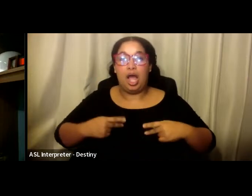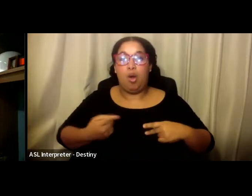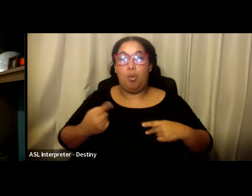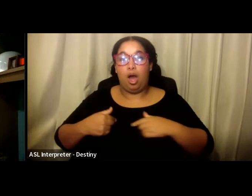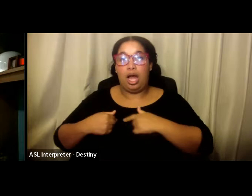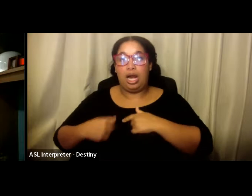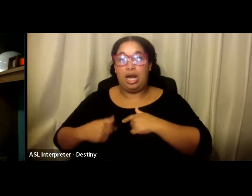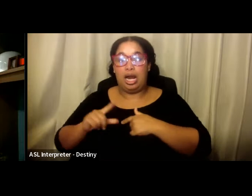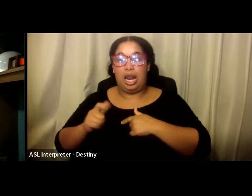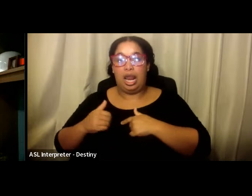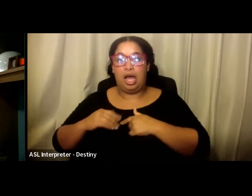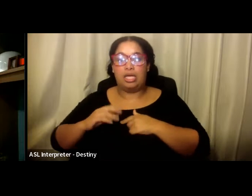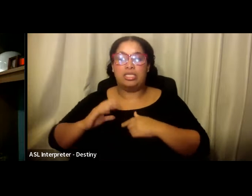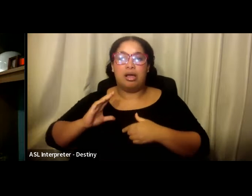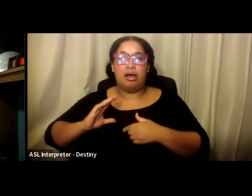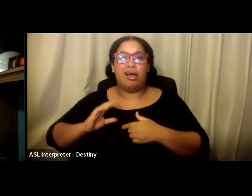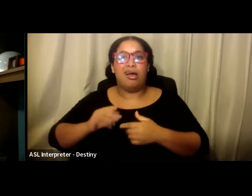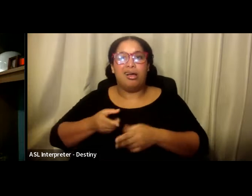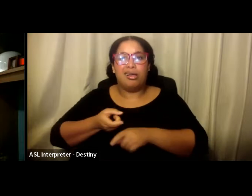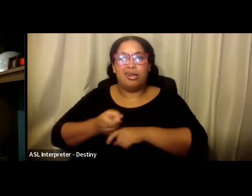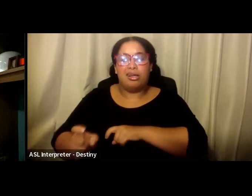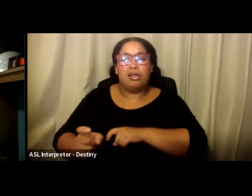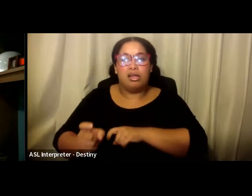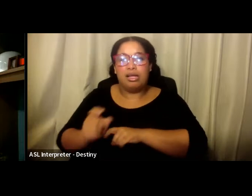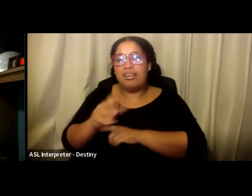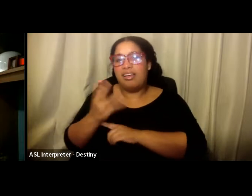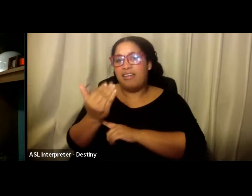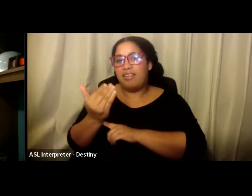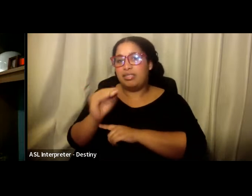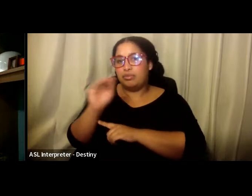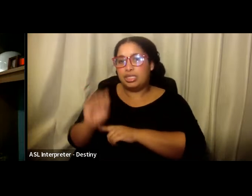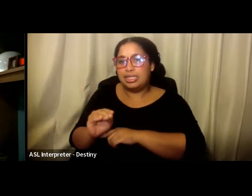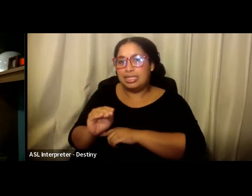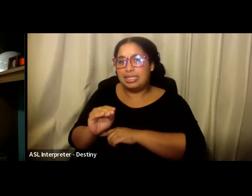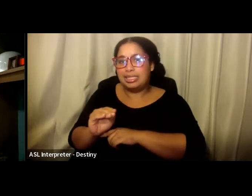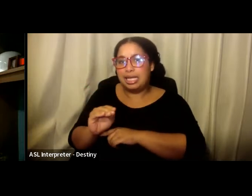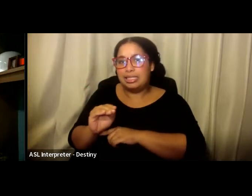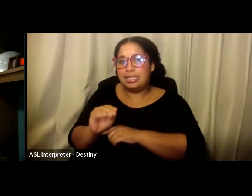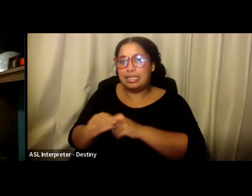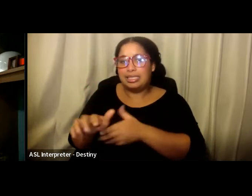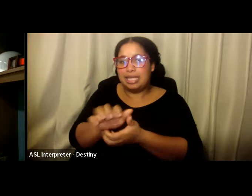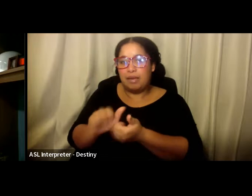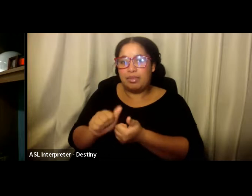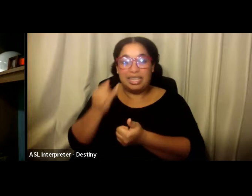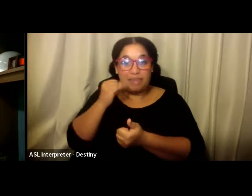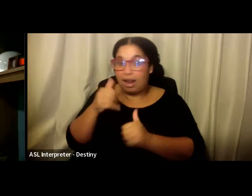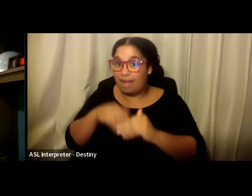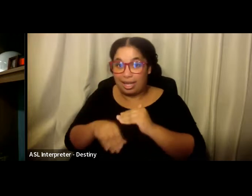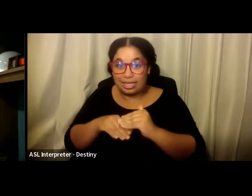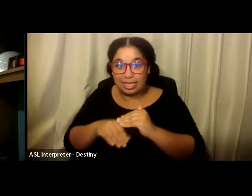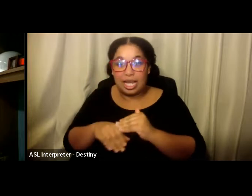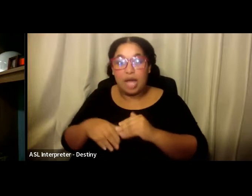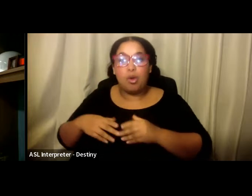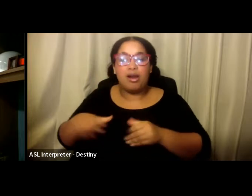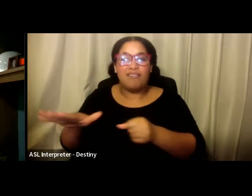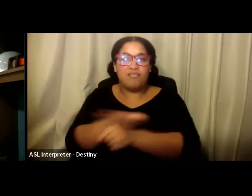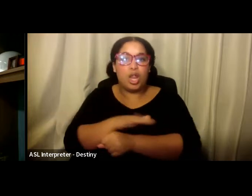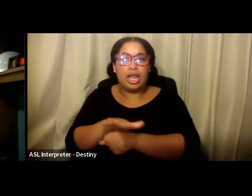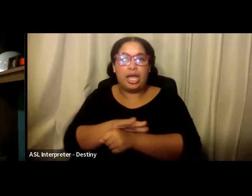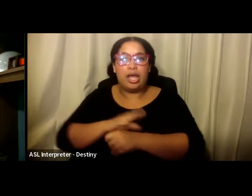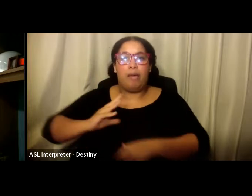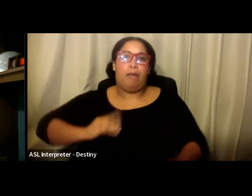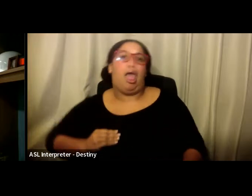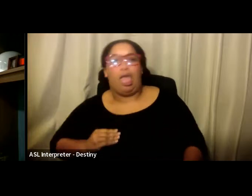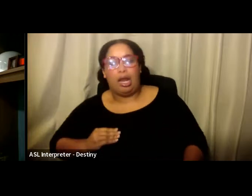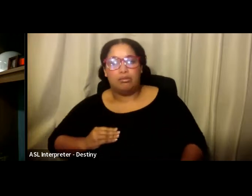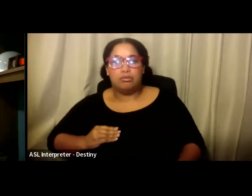suffered 15% damage. And if I hadn't had access to treatment, my lung will have collapsed. So